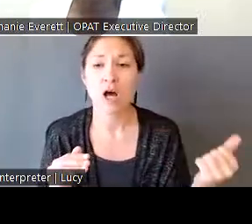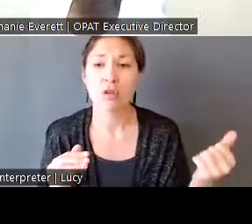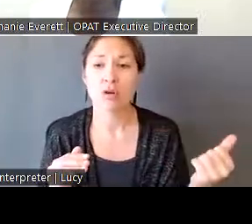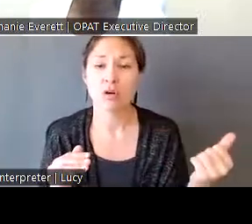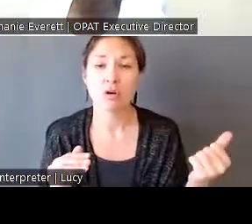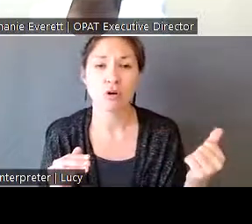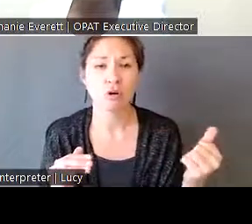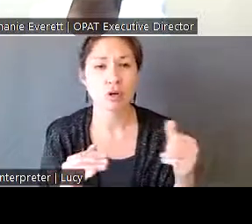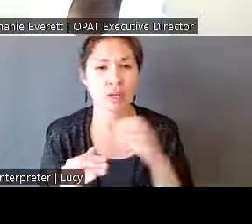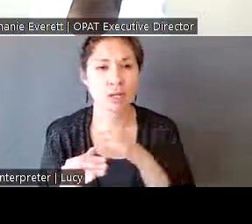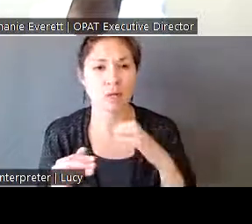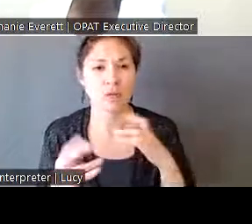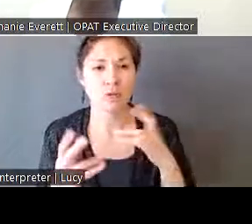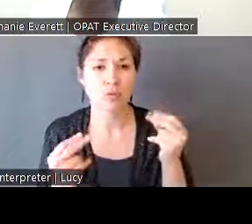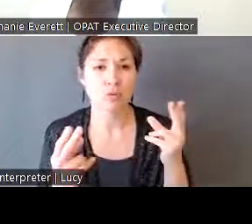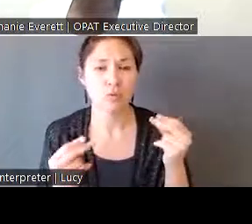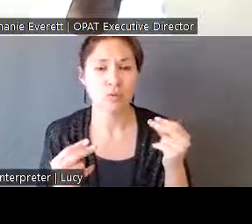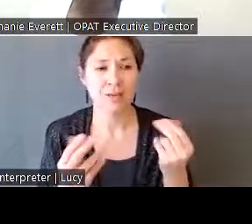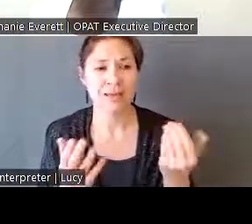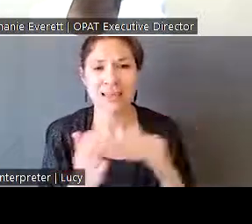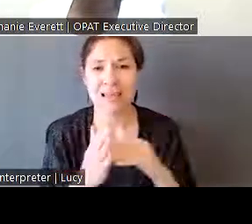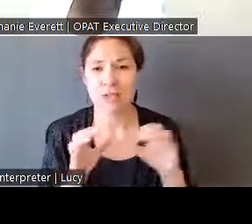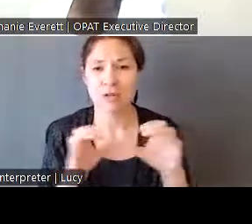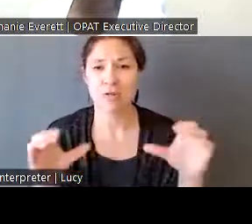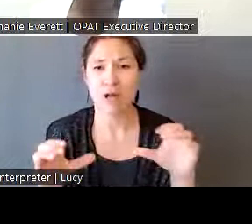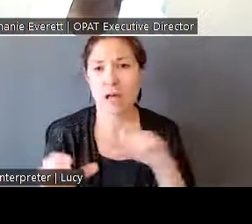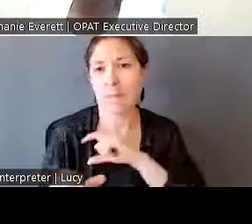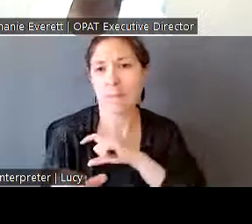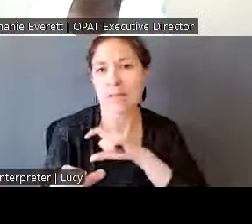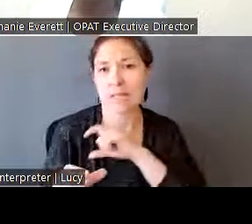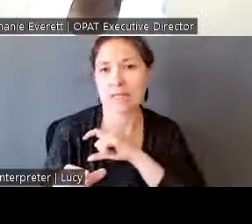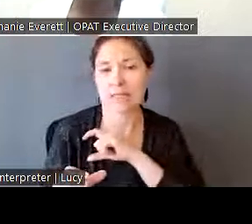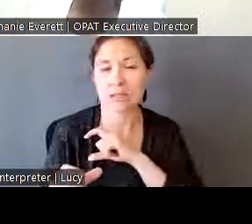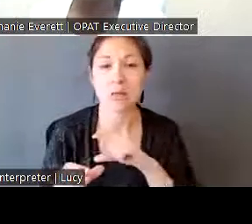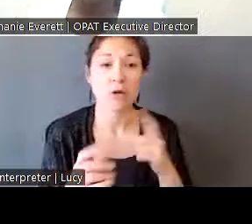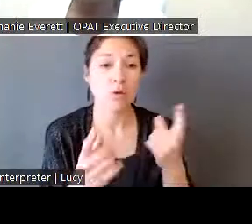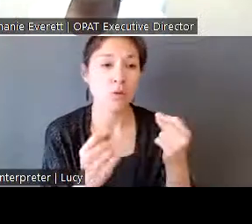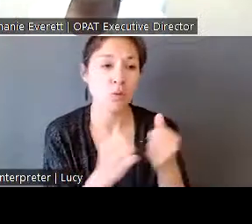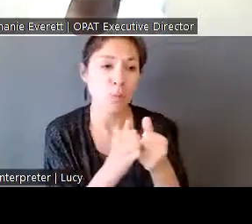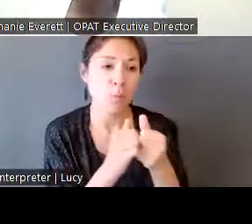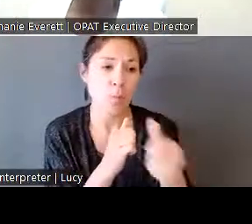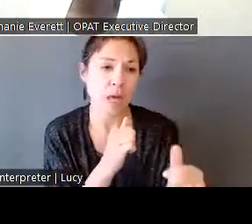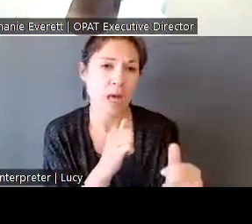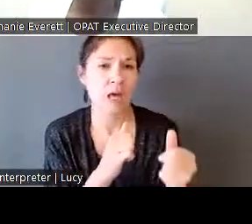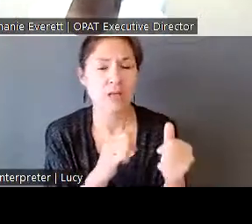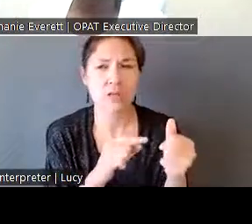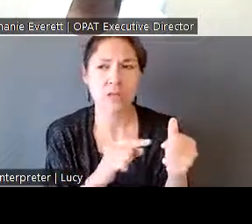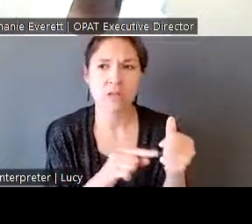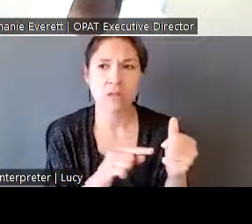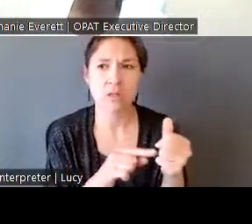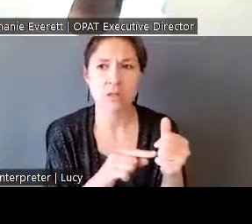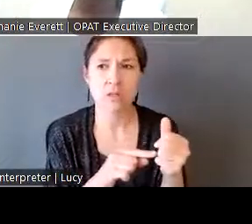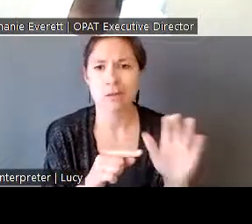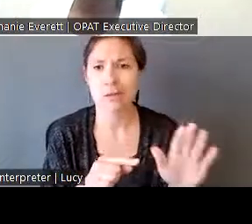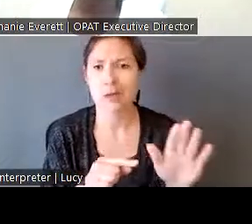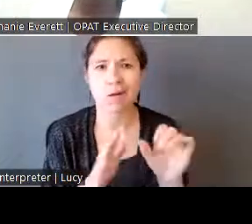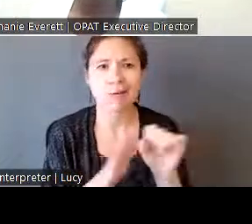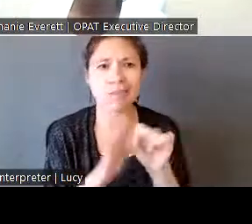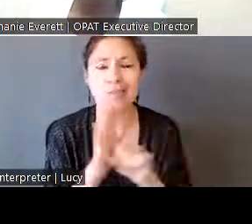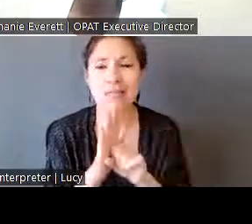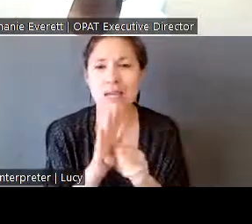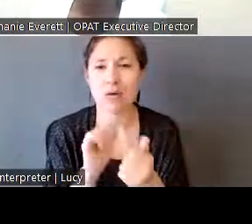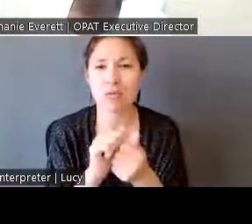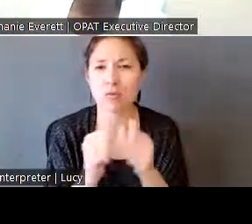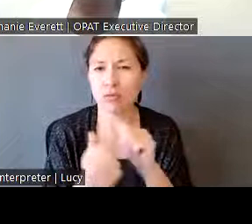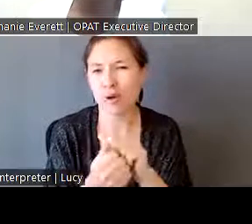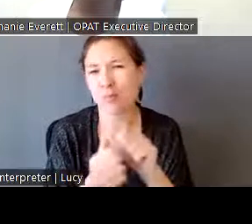is recertifying police officers. So with the passage of their state reforms around